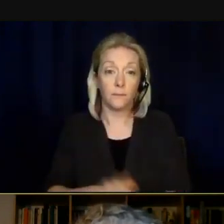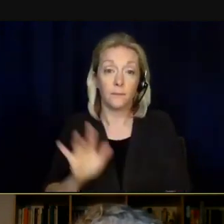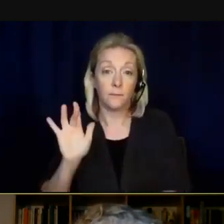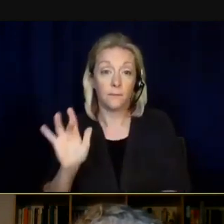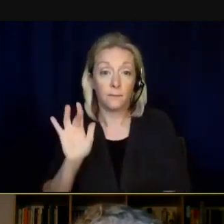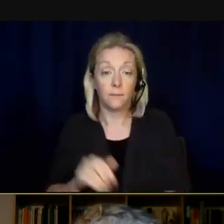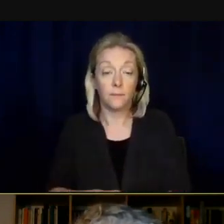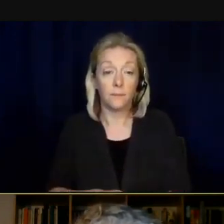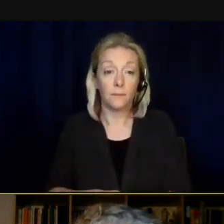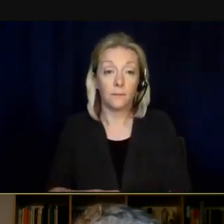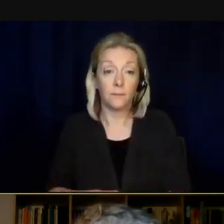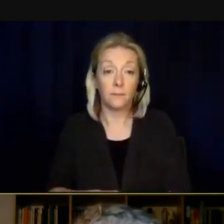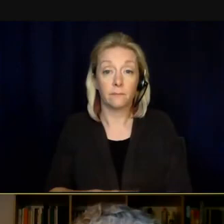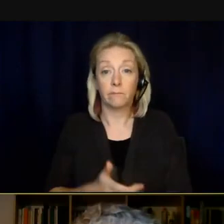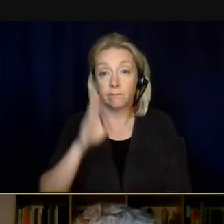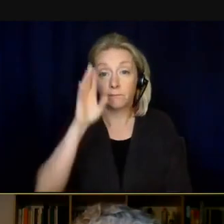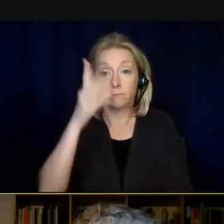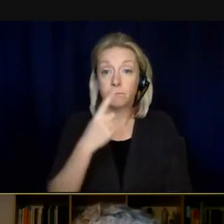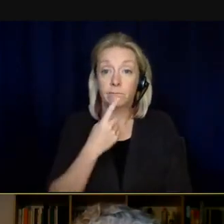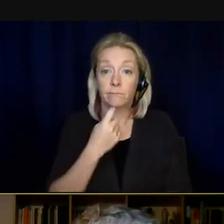here, if I want it red,